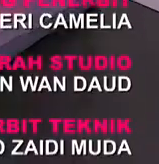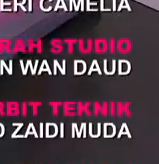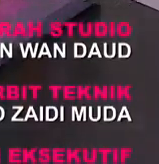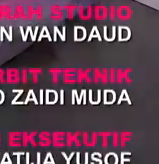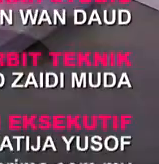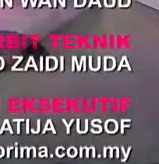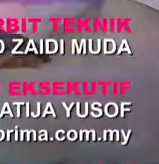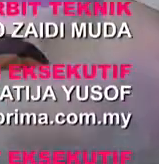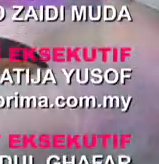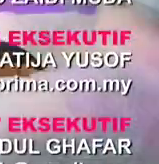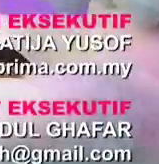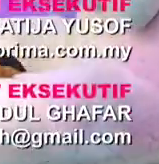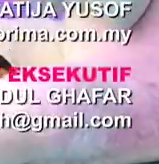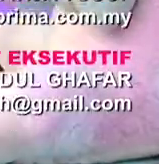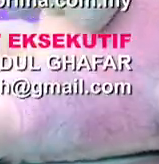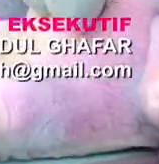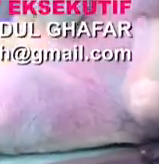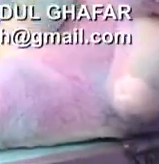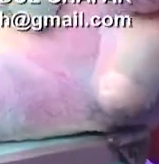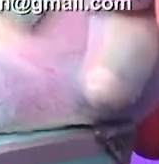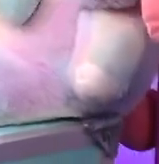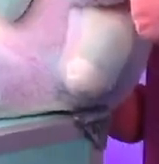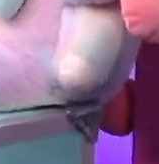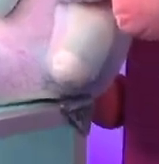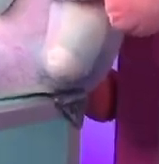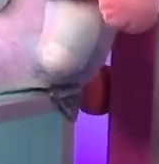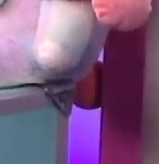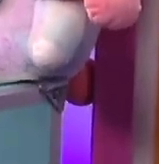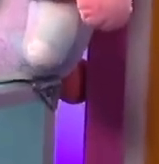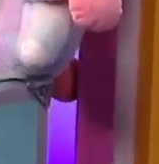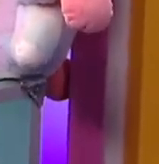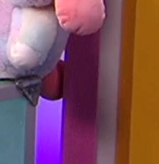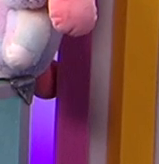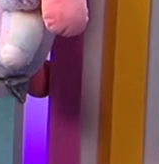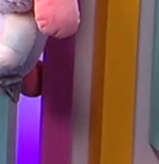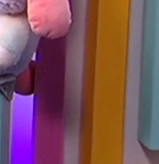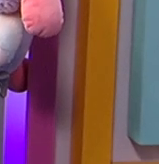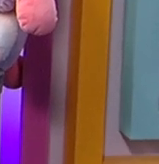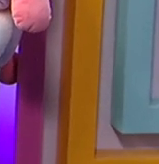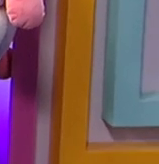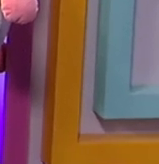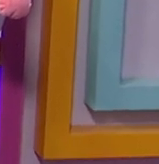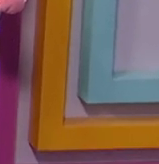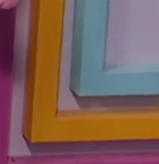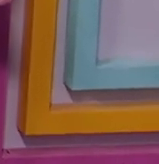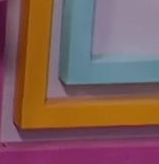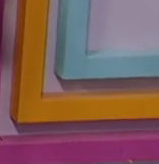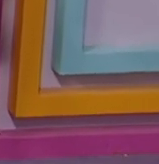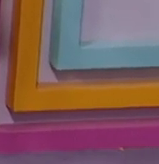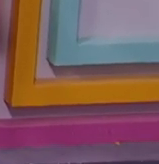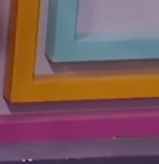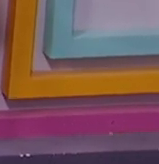This is a train, this is a ball, this is a teddy, this is a doll. All the girls